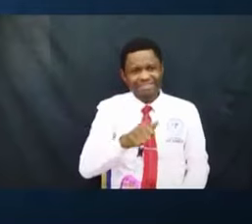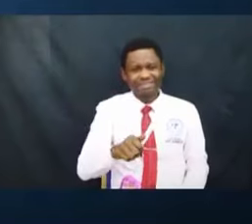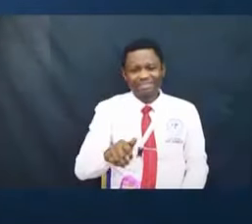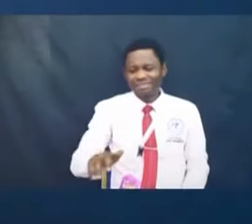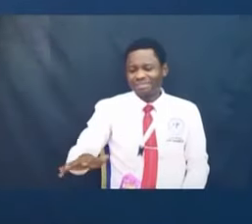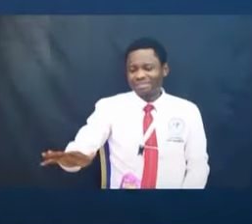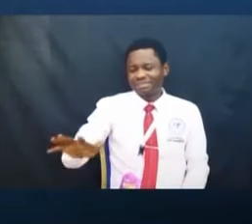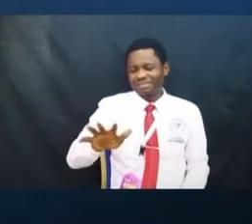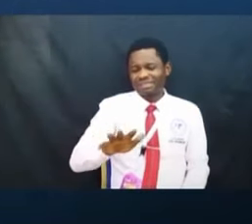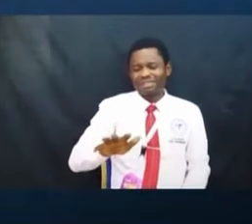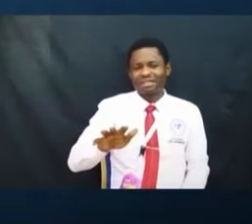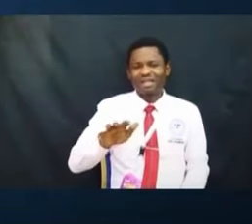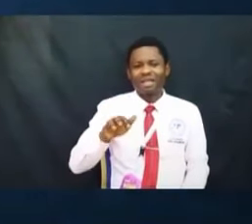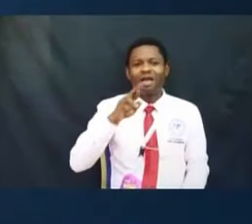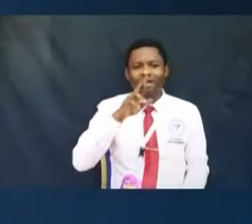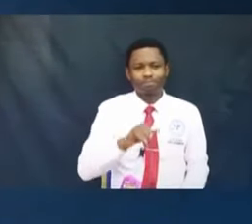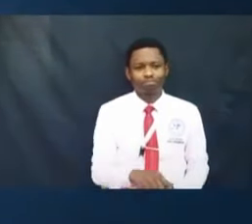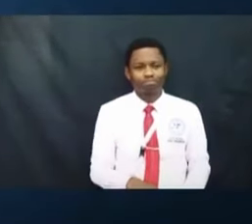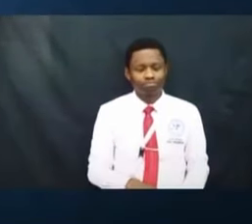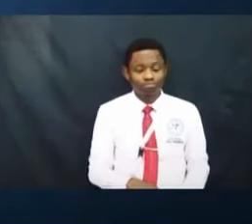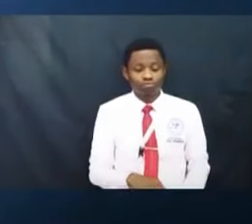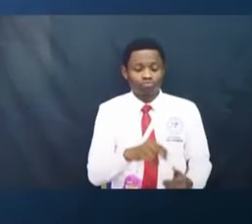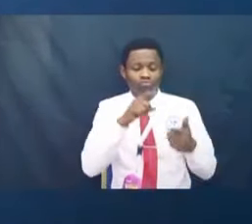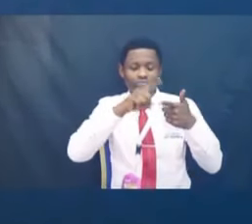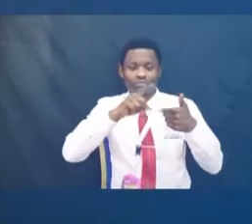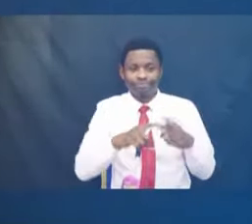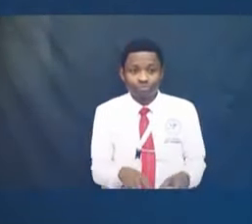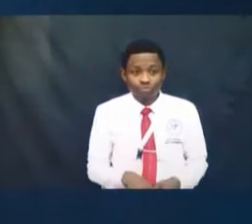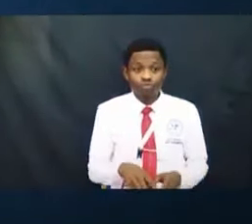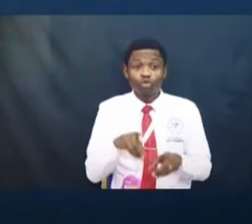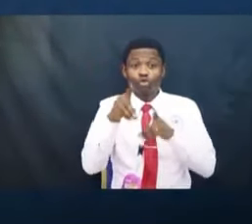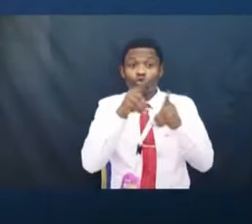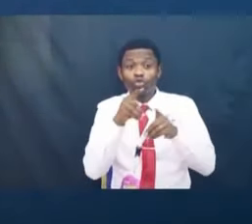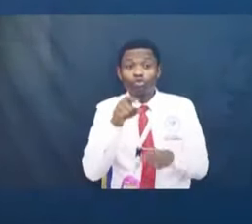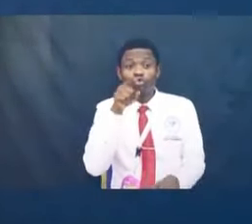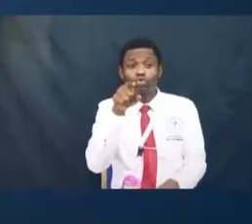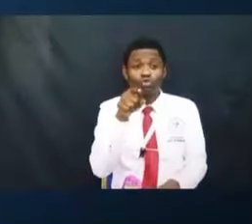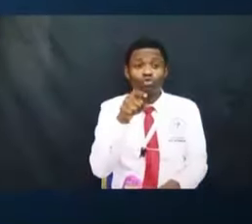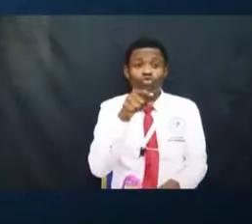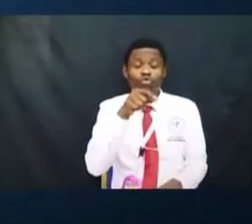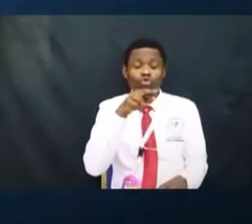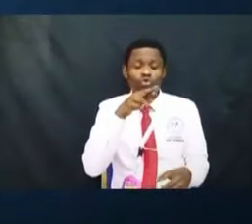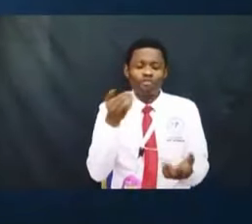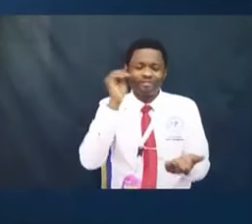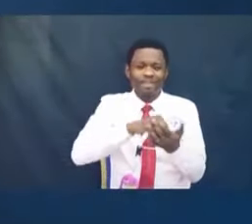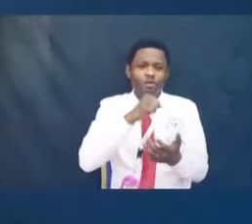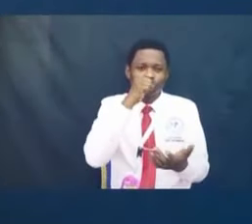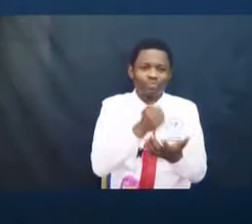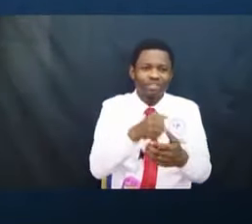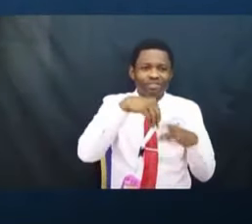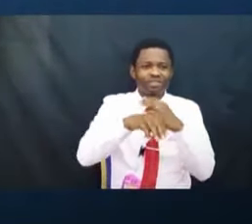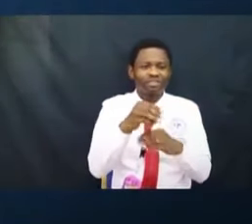are. Let's move on. Do you reaffirm your belief in the fundamental doctrines of the